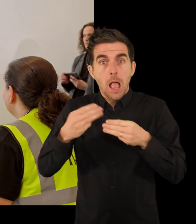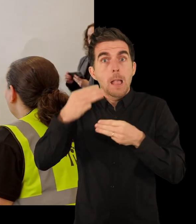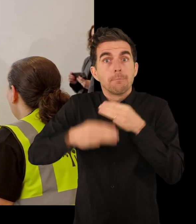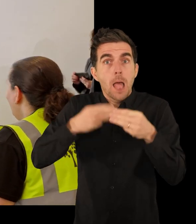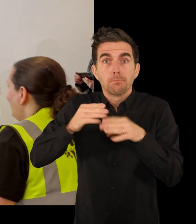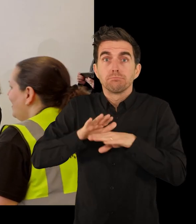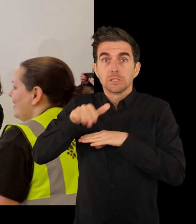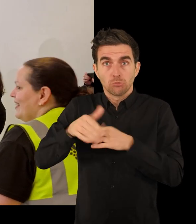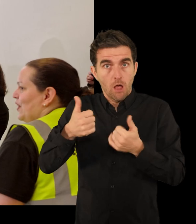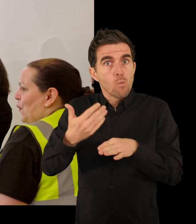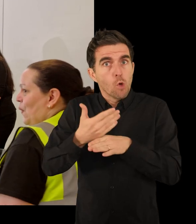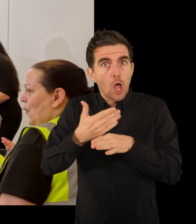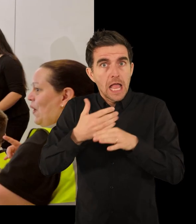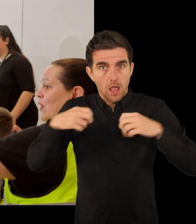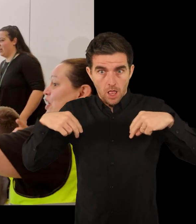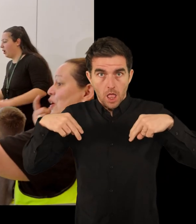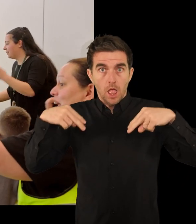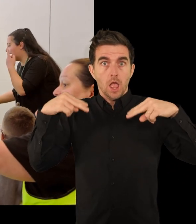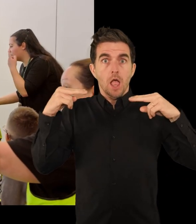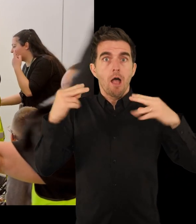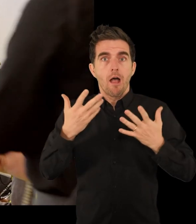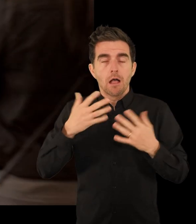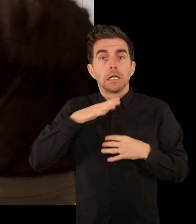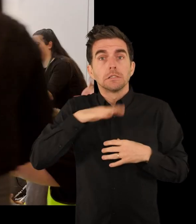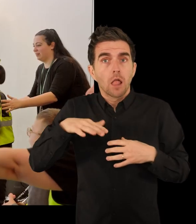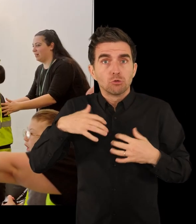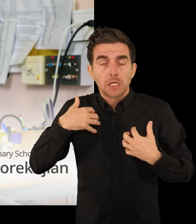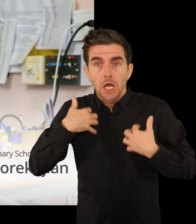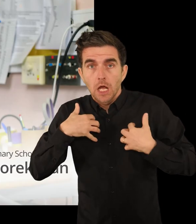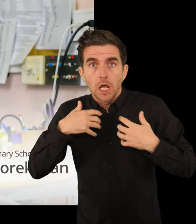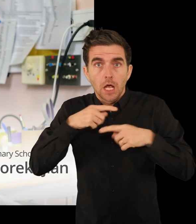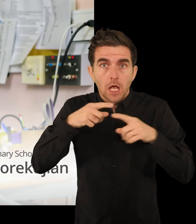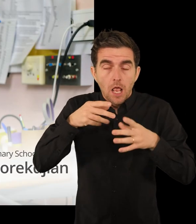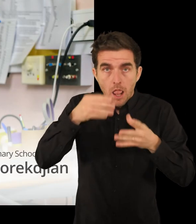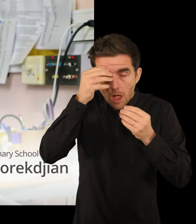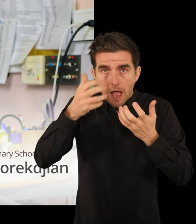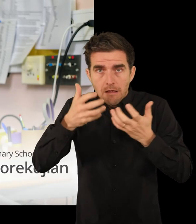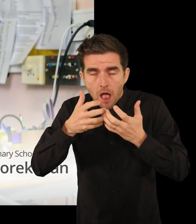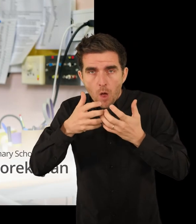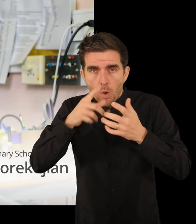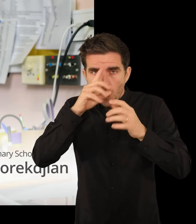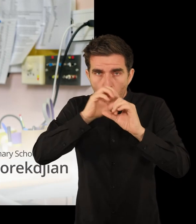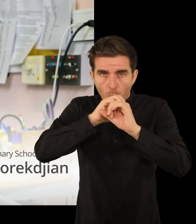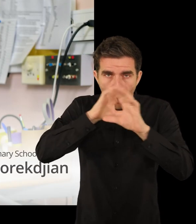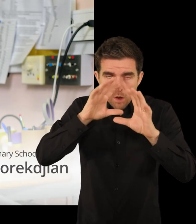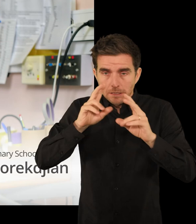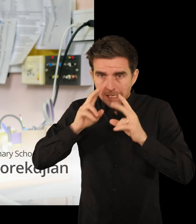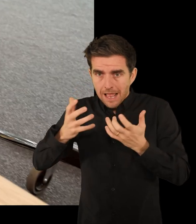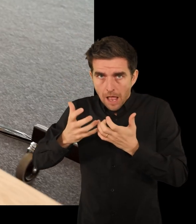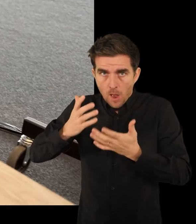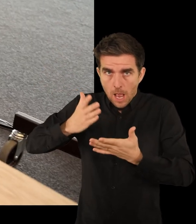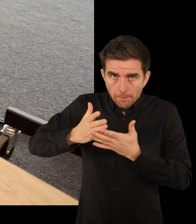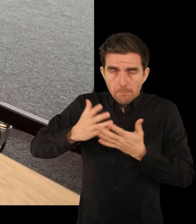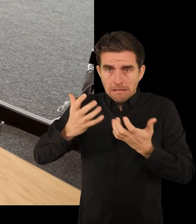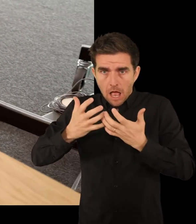That's perfect. Well done. Is everybody allowed to? Oh, the Millennium Bridge is working. The children were just amazed at linking the concepts. Okay, this is